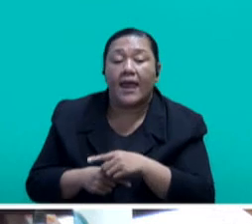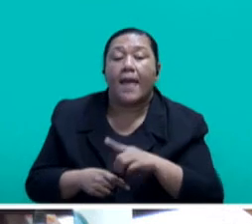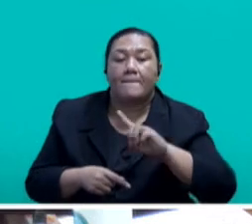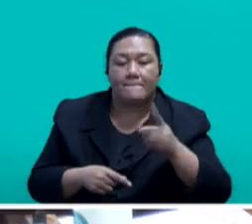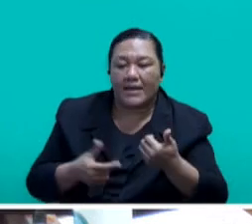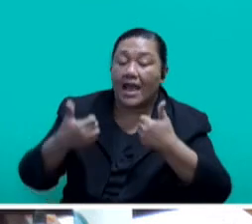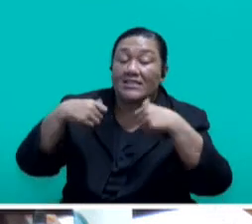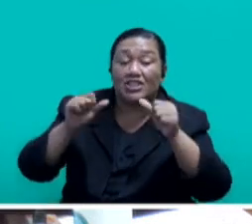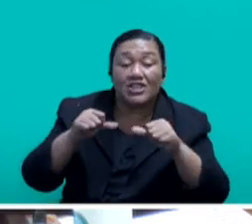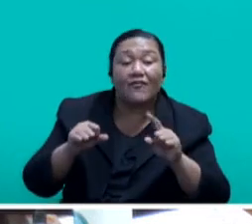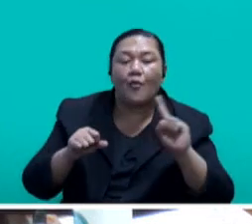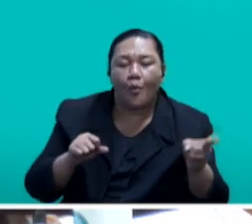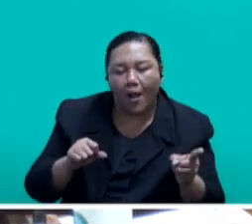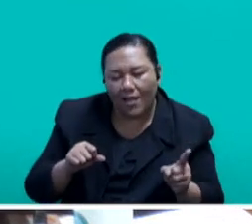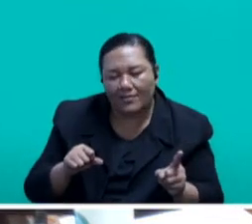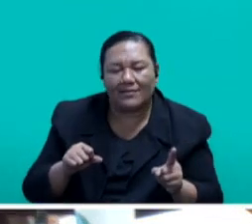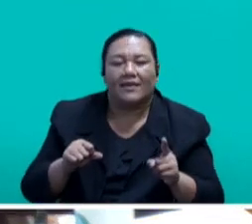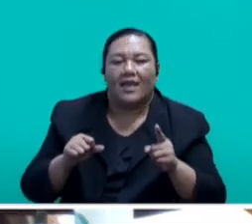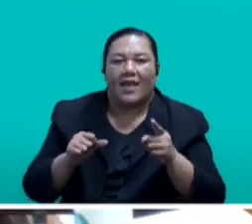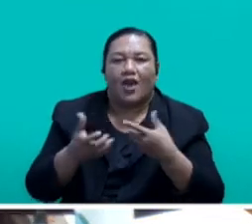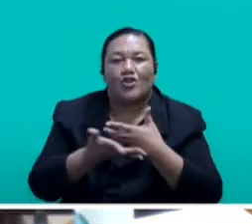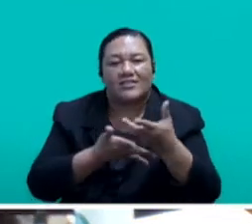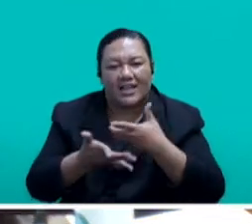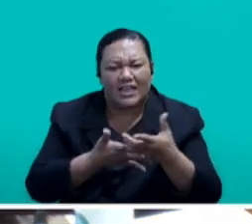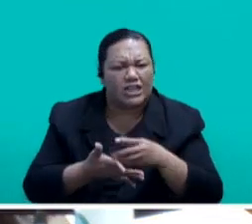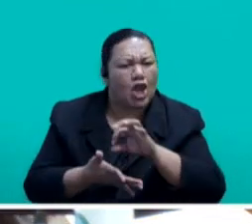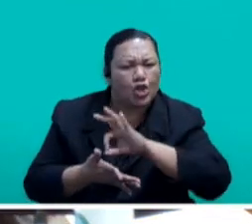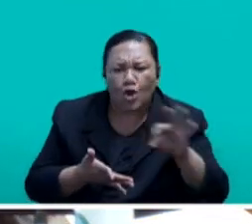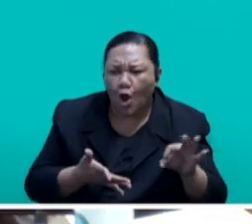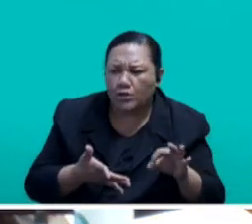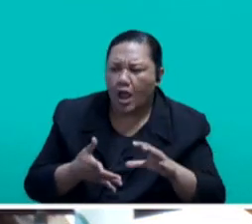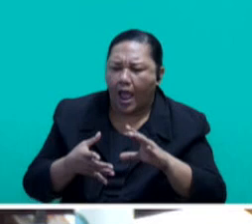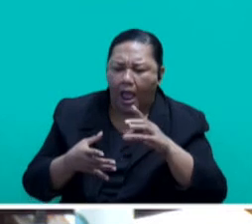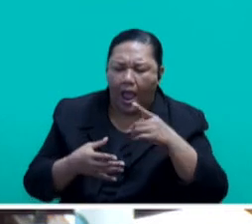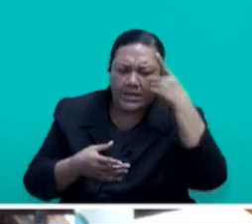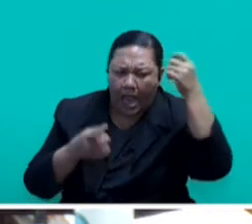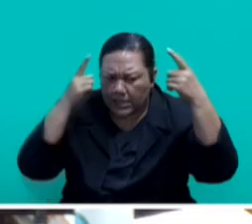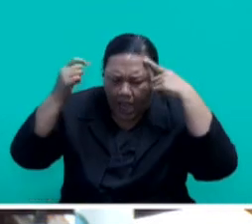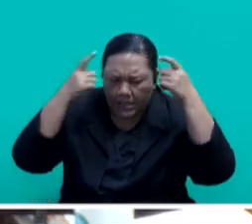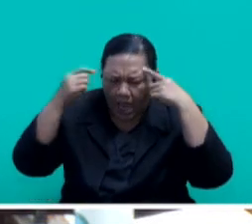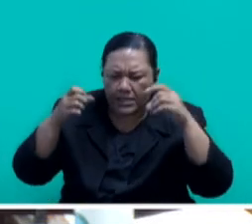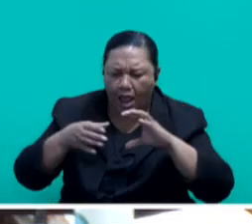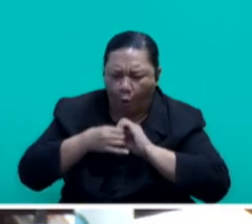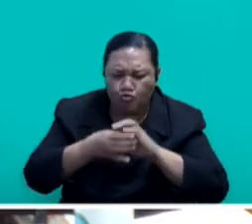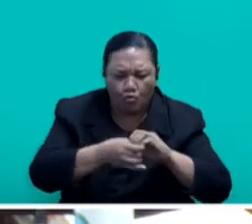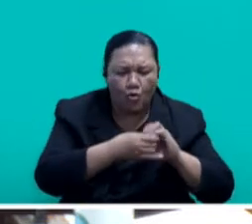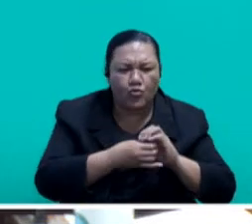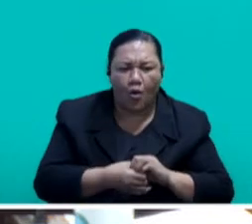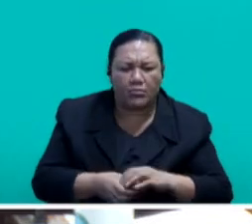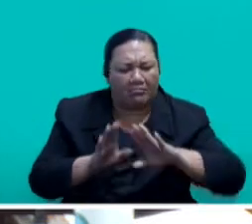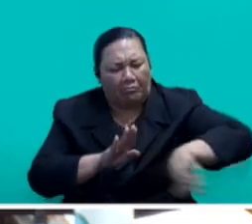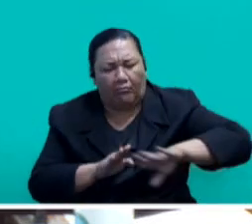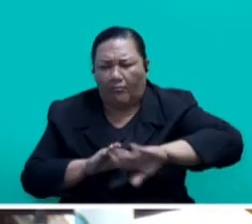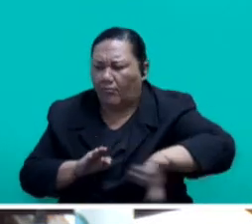consultation and not by bulldozing tactics such as the withdrawal of funding that the Fiji First government did. It's a